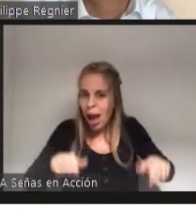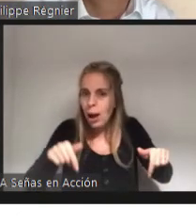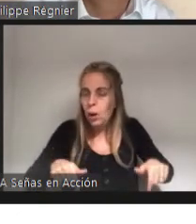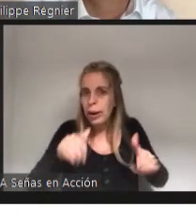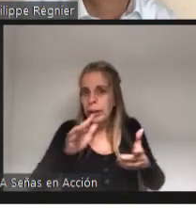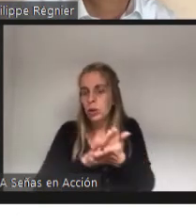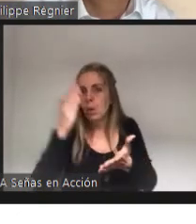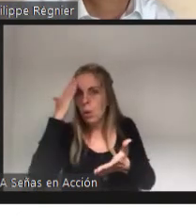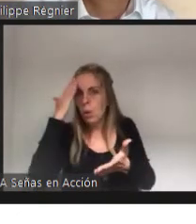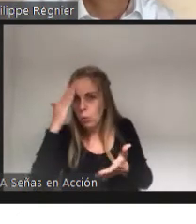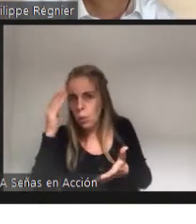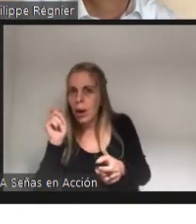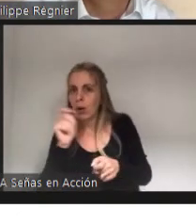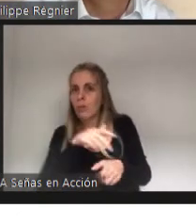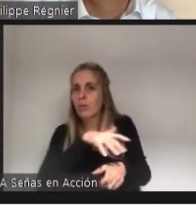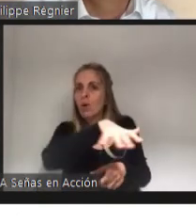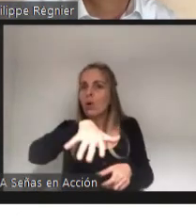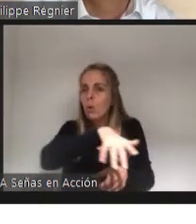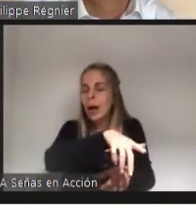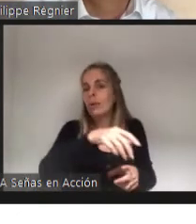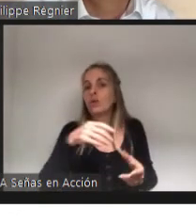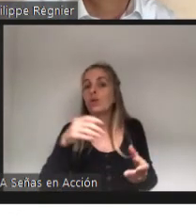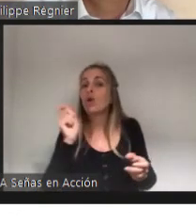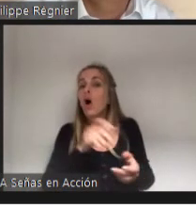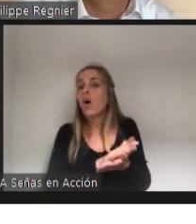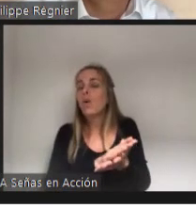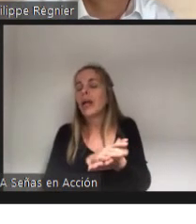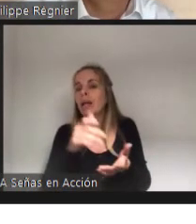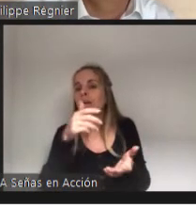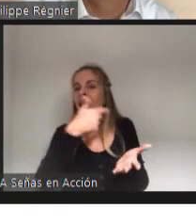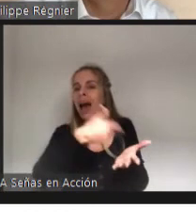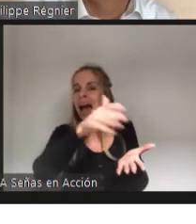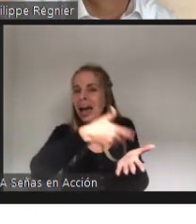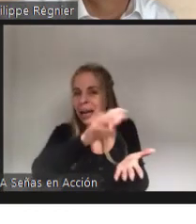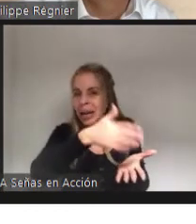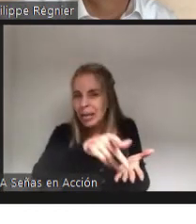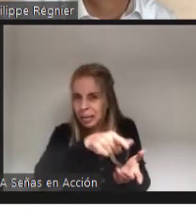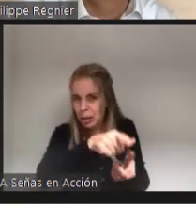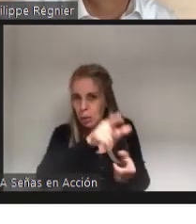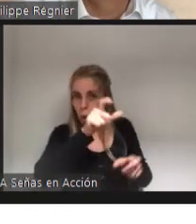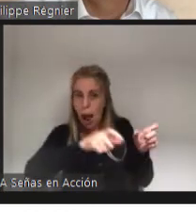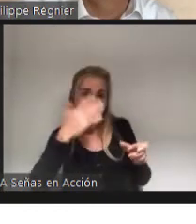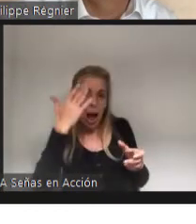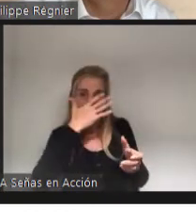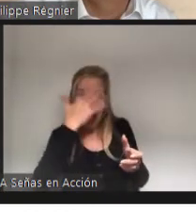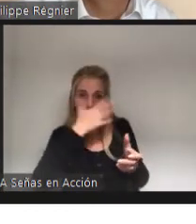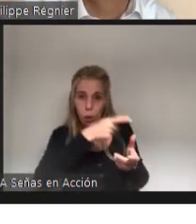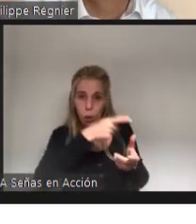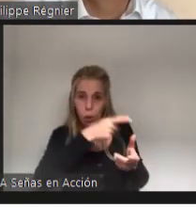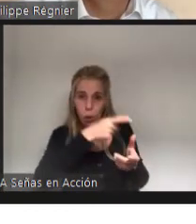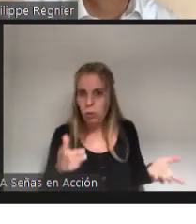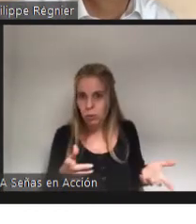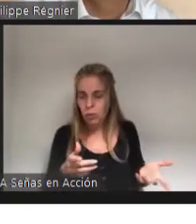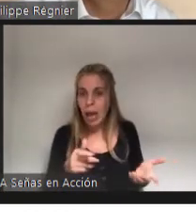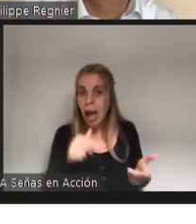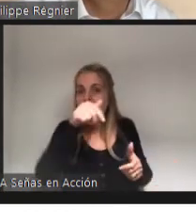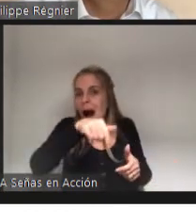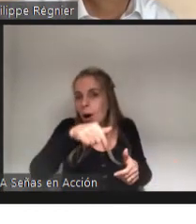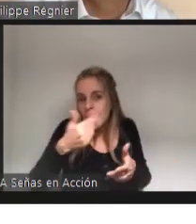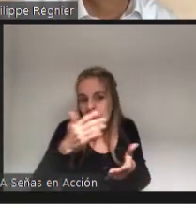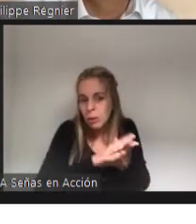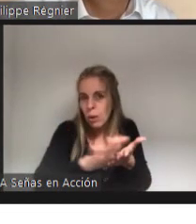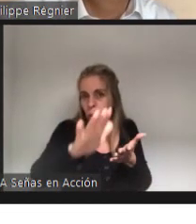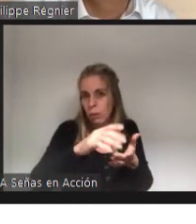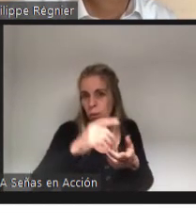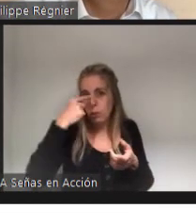today, a very serious one, on the place of racism, is almost impossible for us not